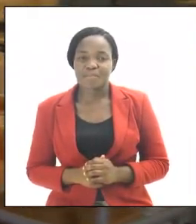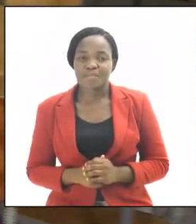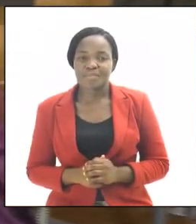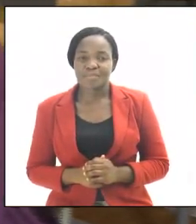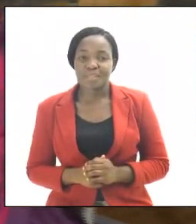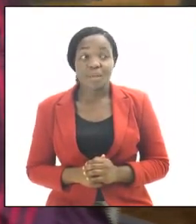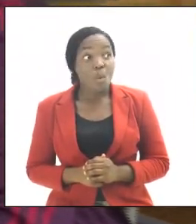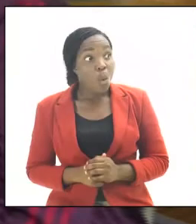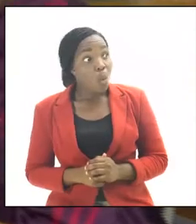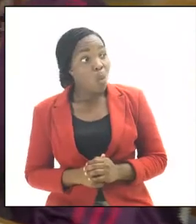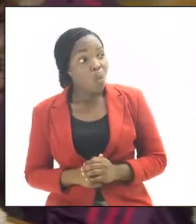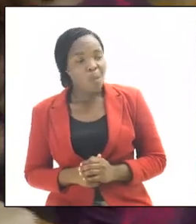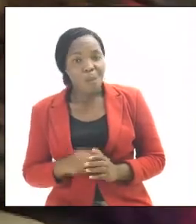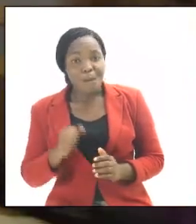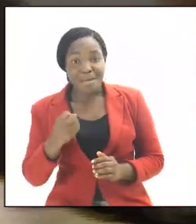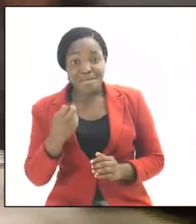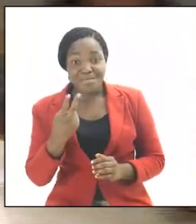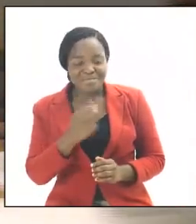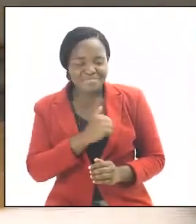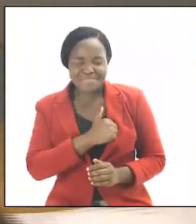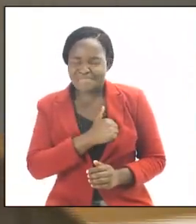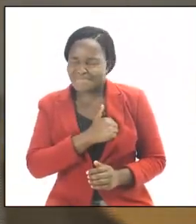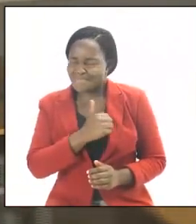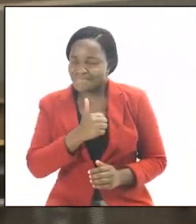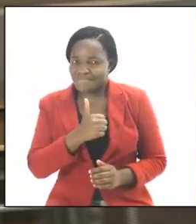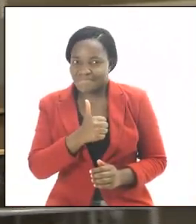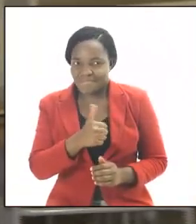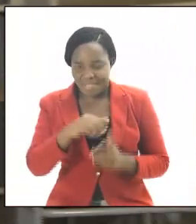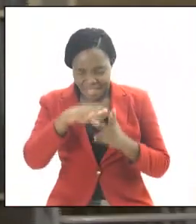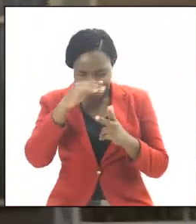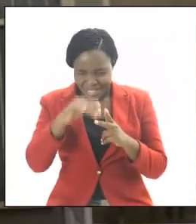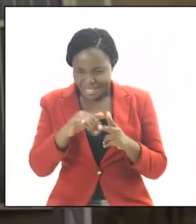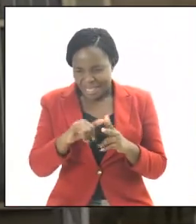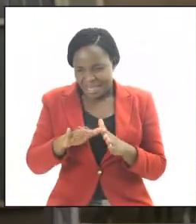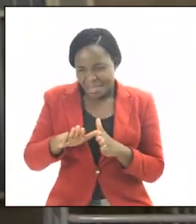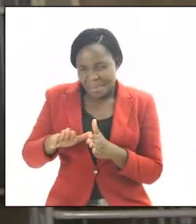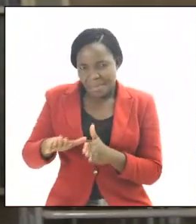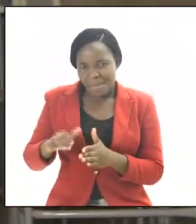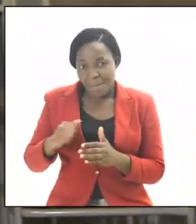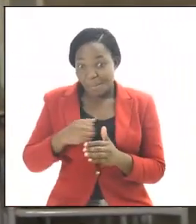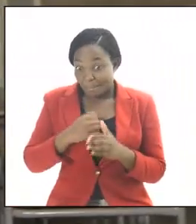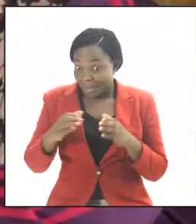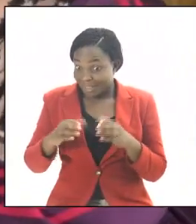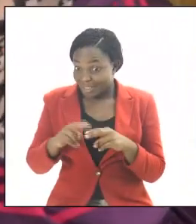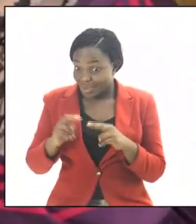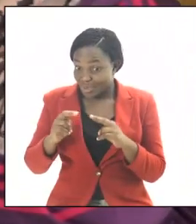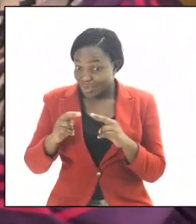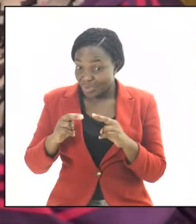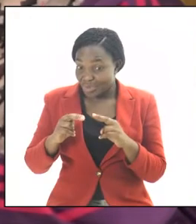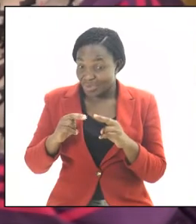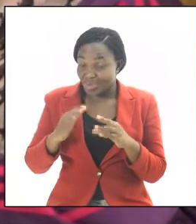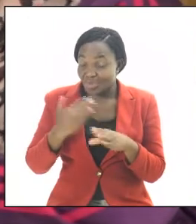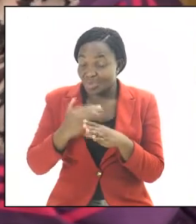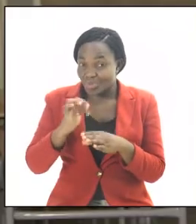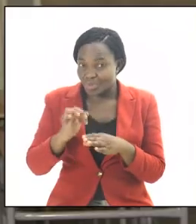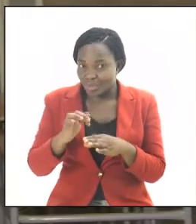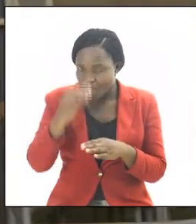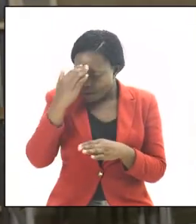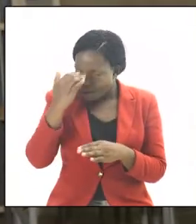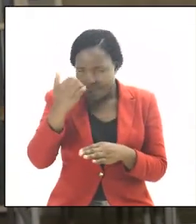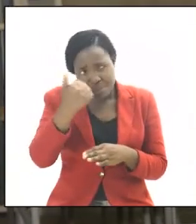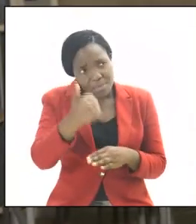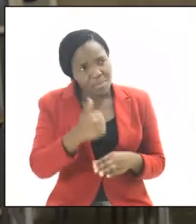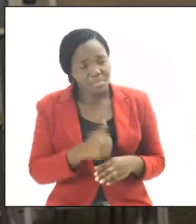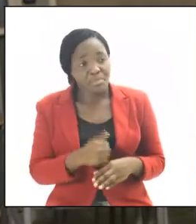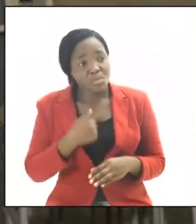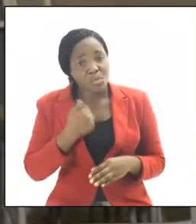Imagine my 2 favorite learners slaving away doing their homework in my class. Good afternoon, ma'am. We're